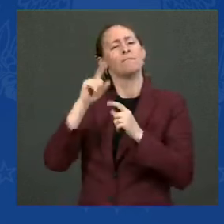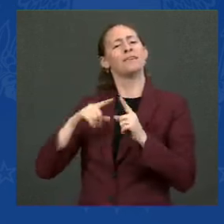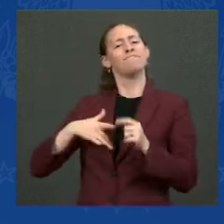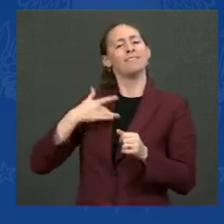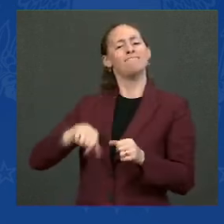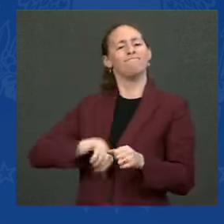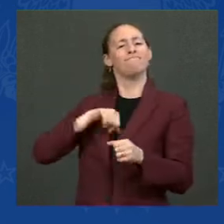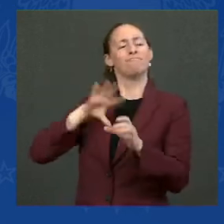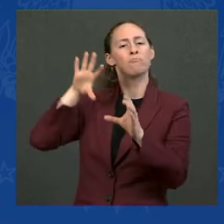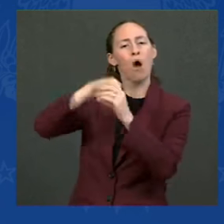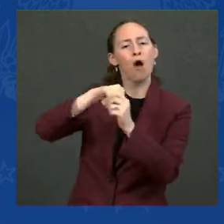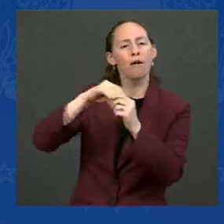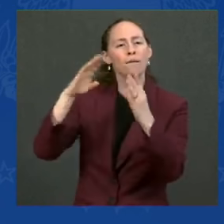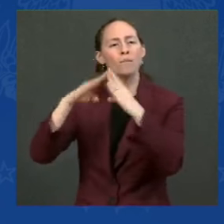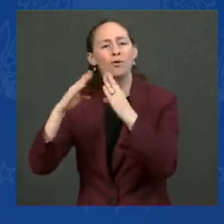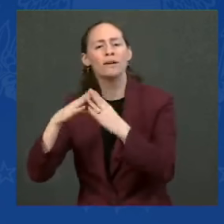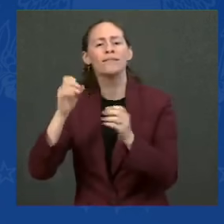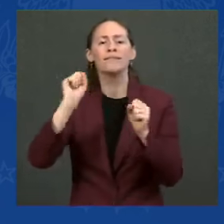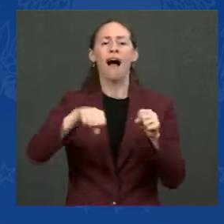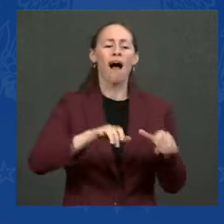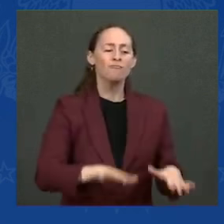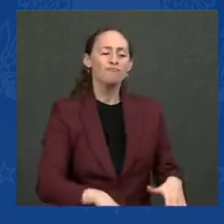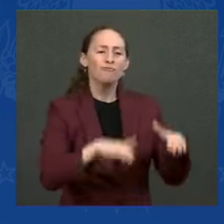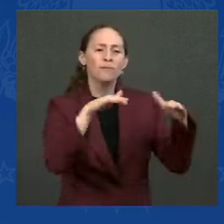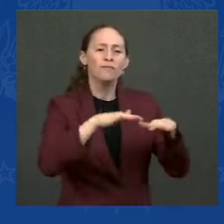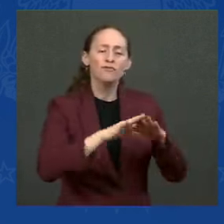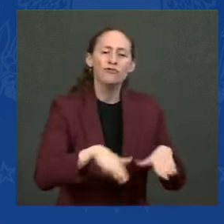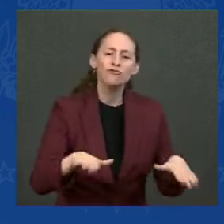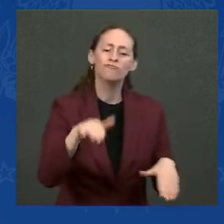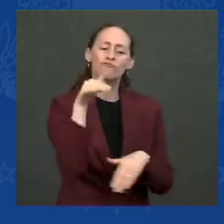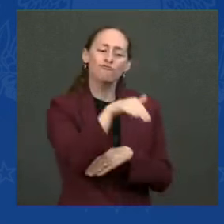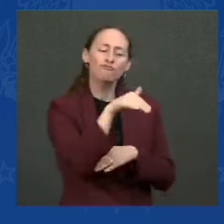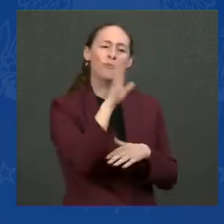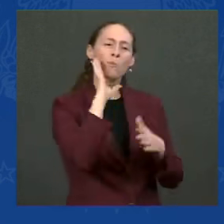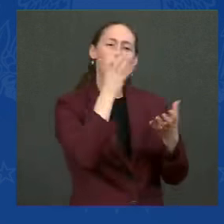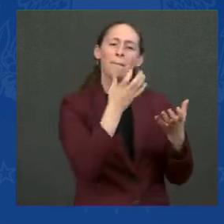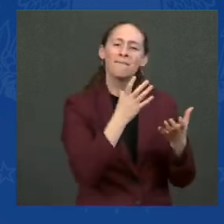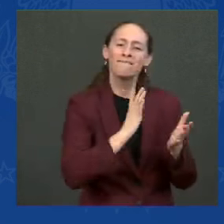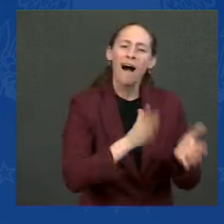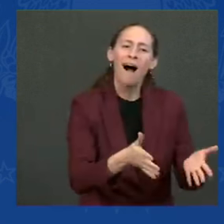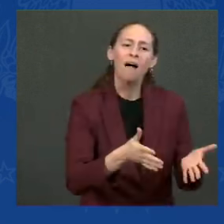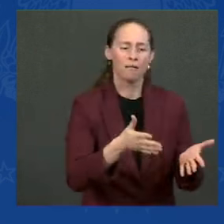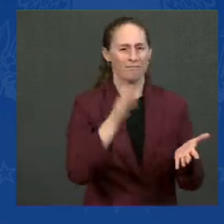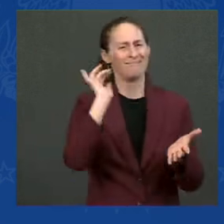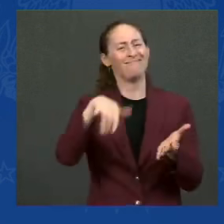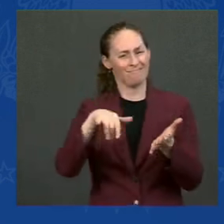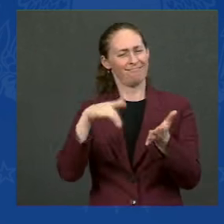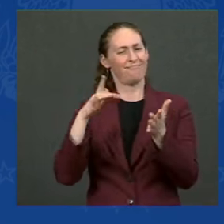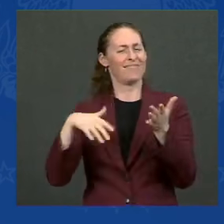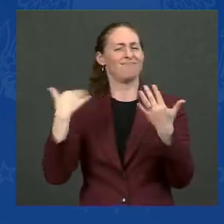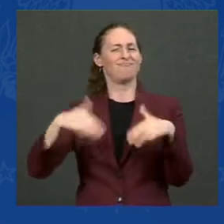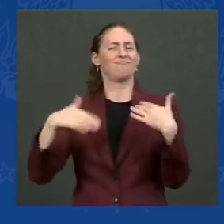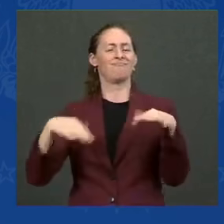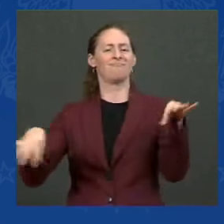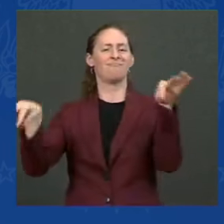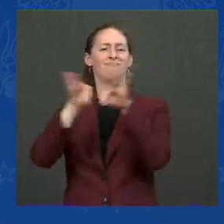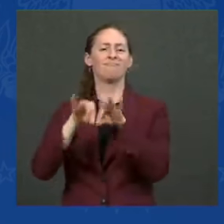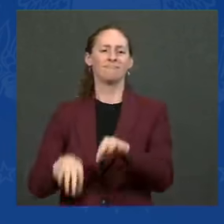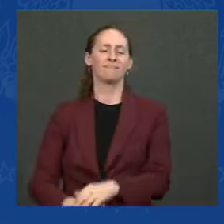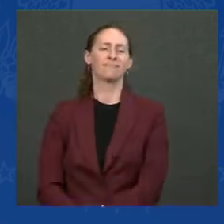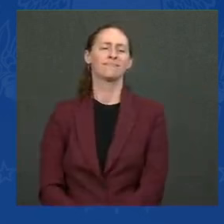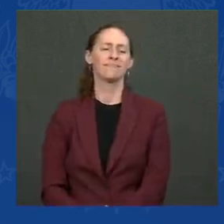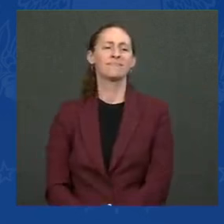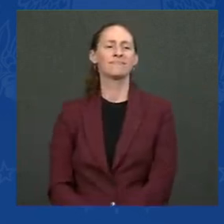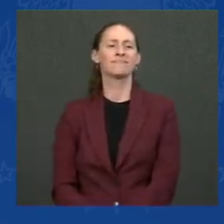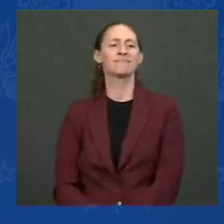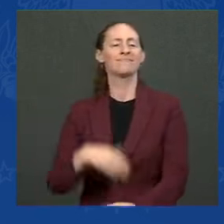say, honey, everything's going to be okay. That's the God's truth. He said ever since he lost, things went south in Scranton, Pennsylvania